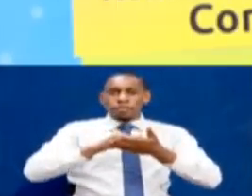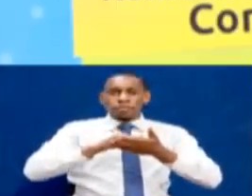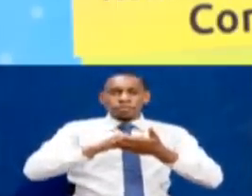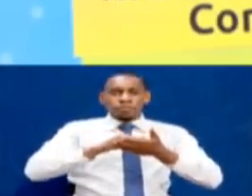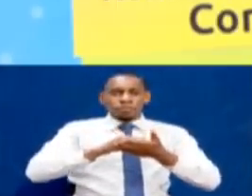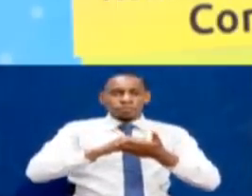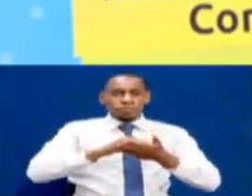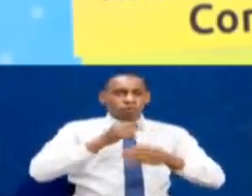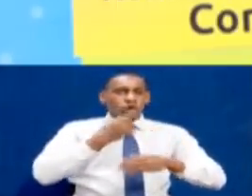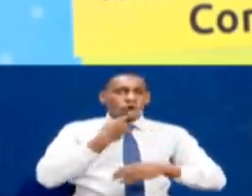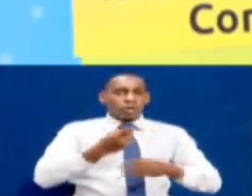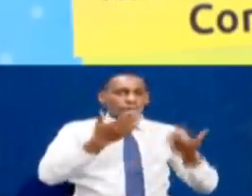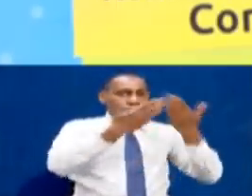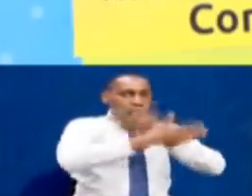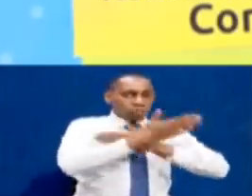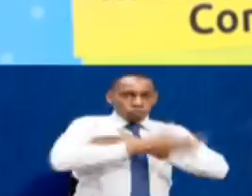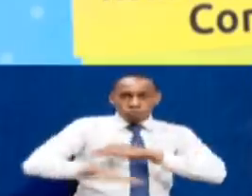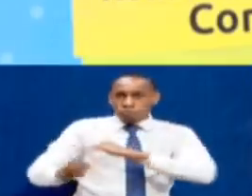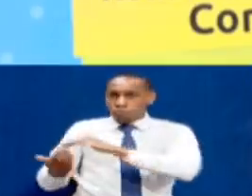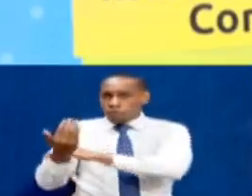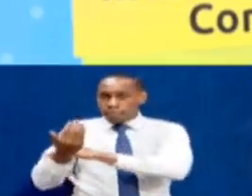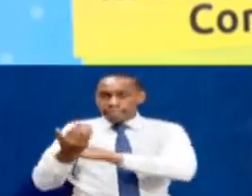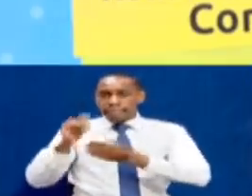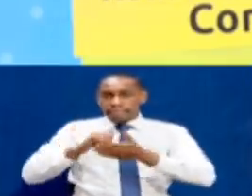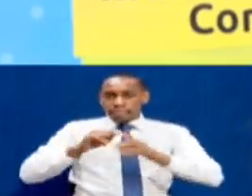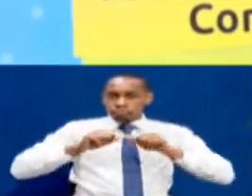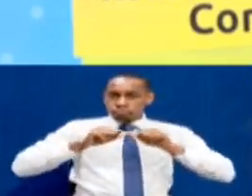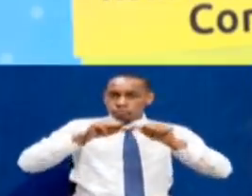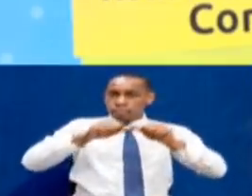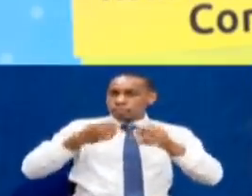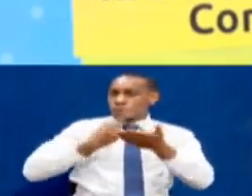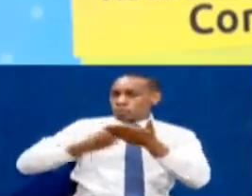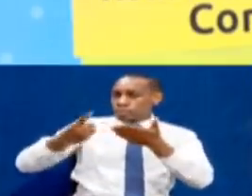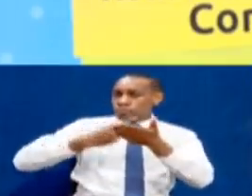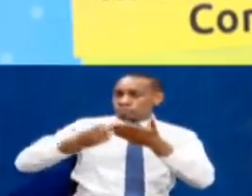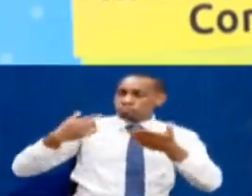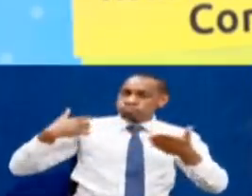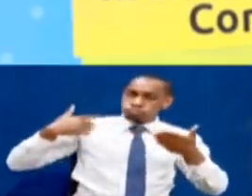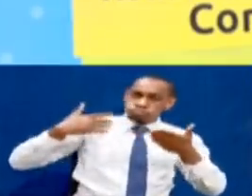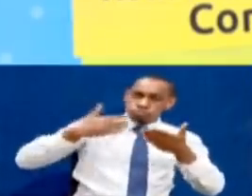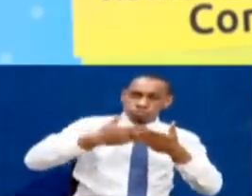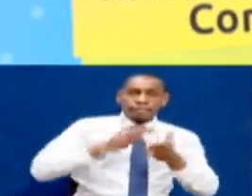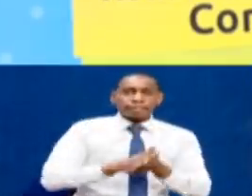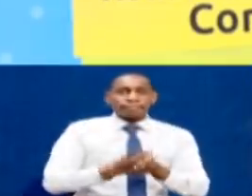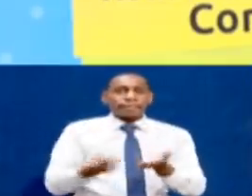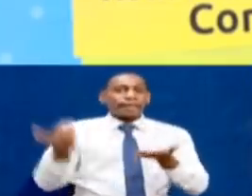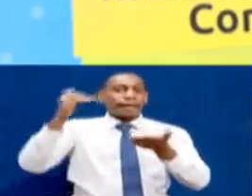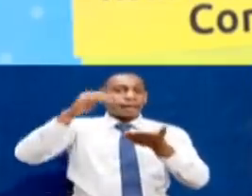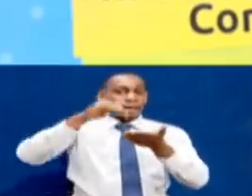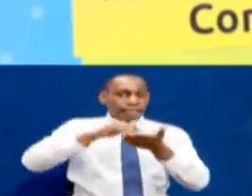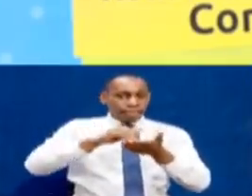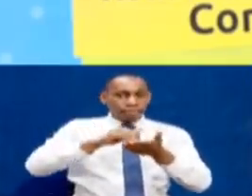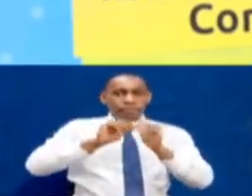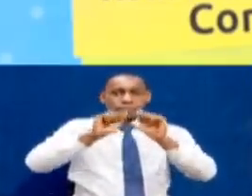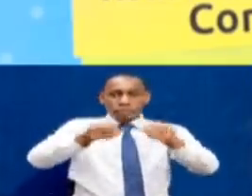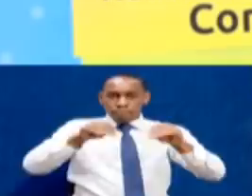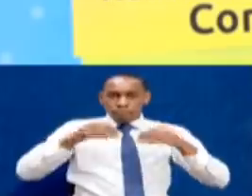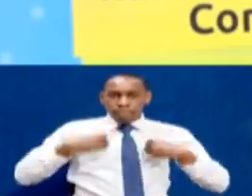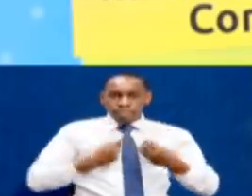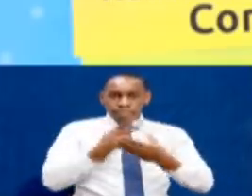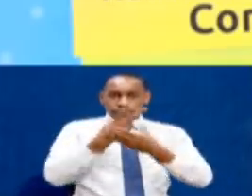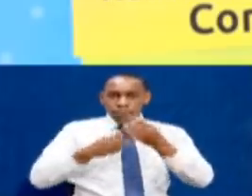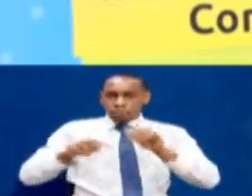curfew timings that have been in place for the last several weeks. This again is to allow for